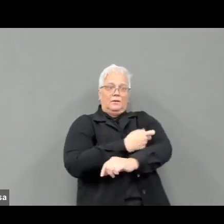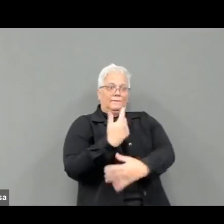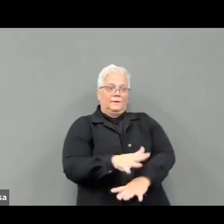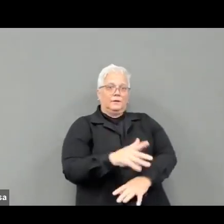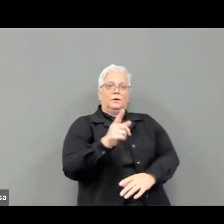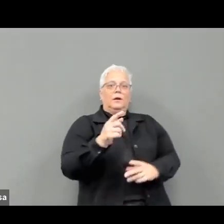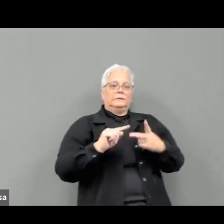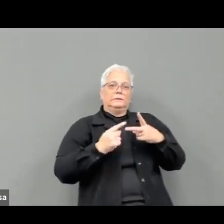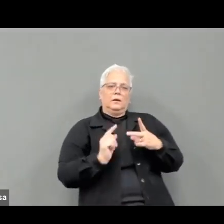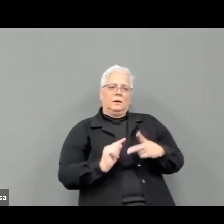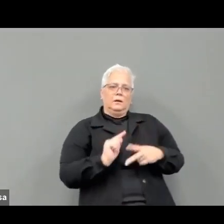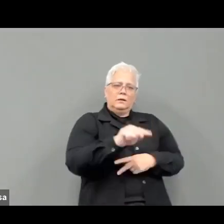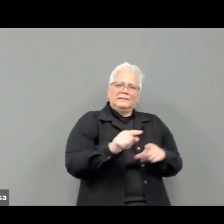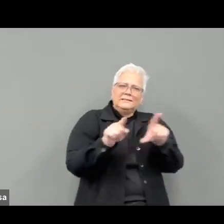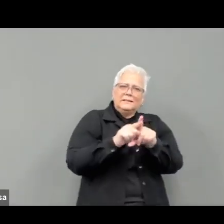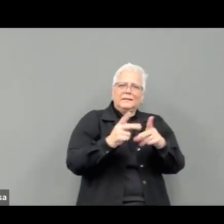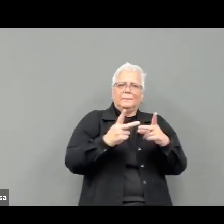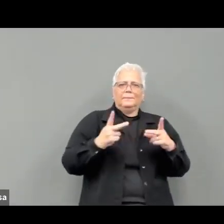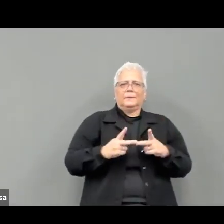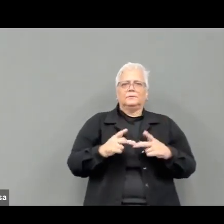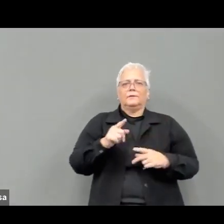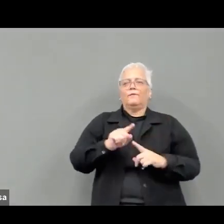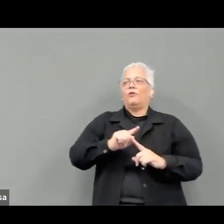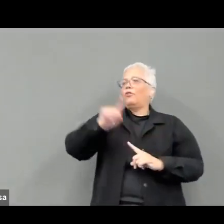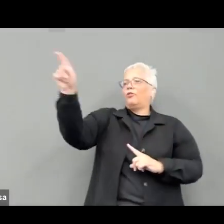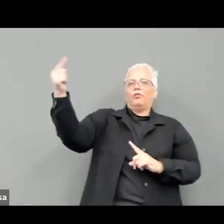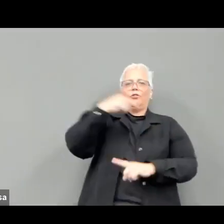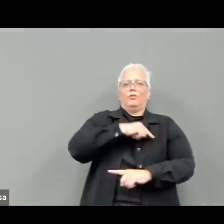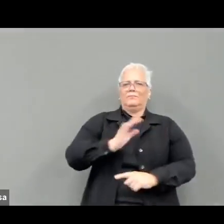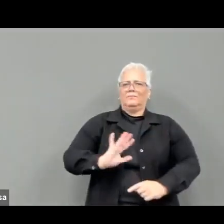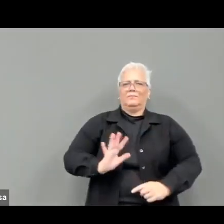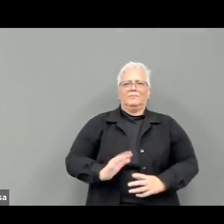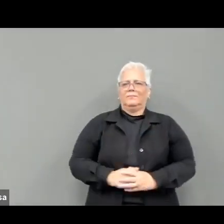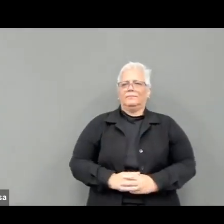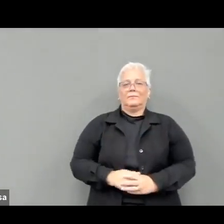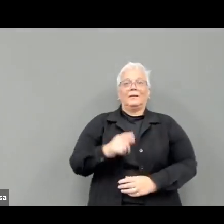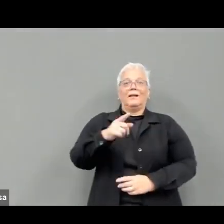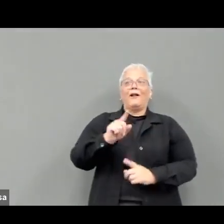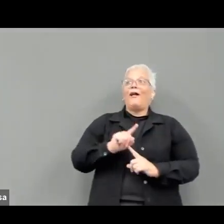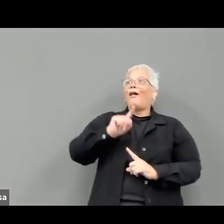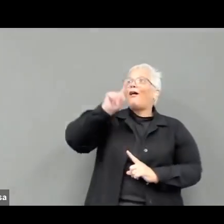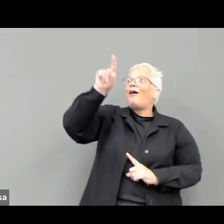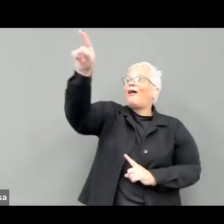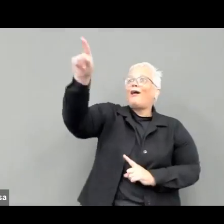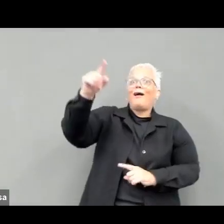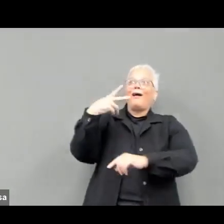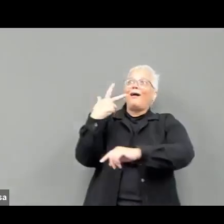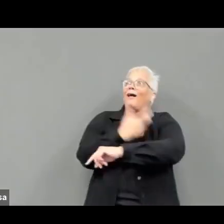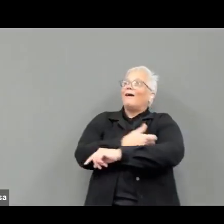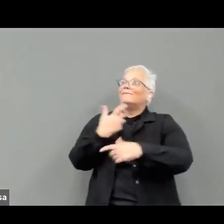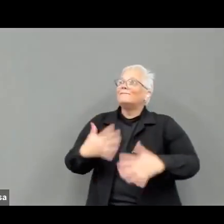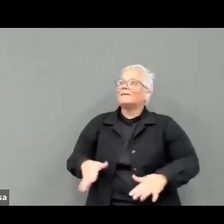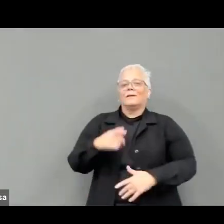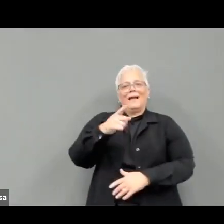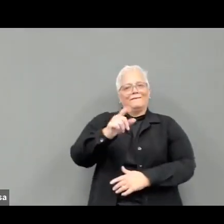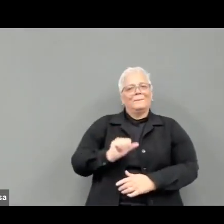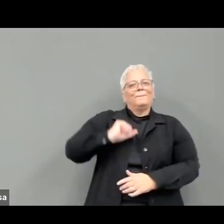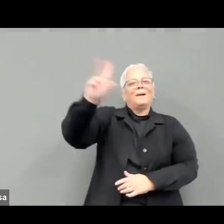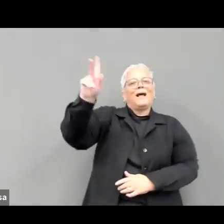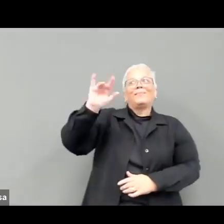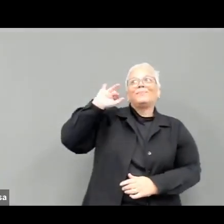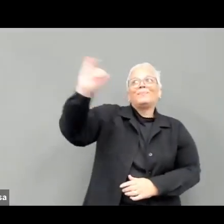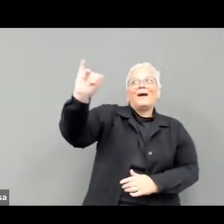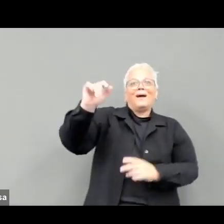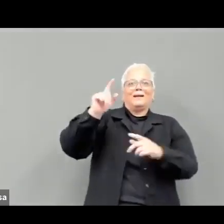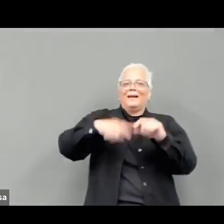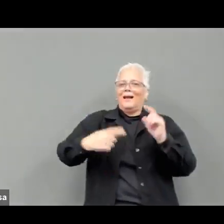other communities if Tulsans find an opportunity to get it quickly there. The goal here is for all of us here in our state to get